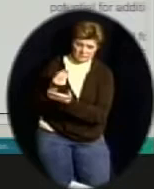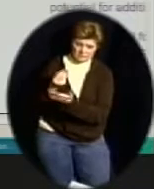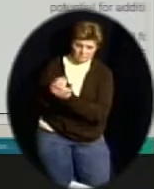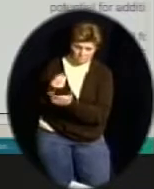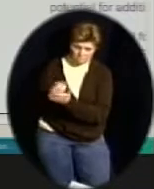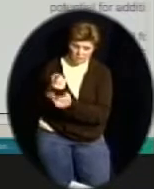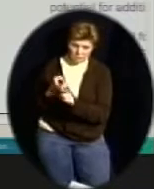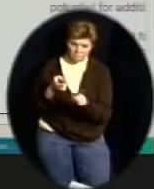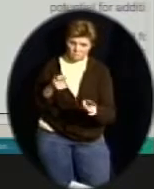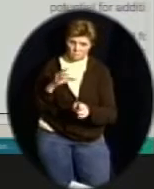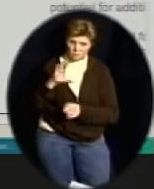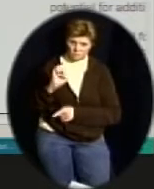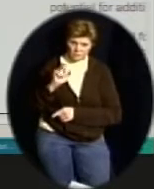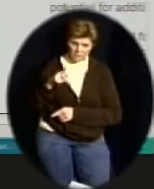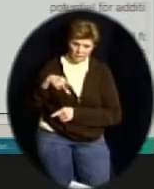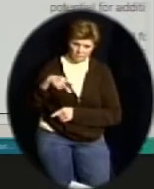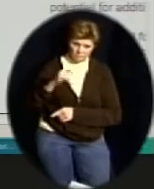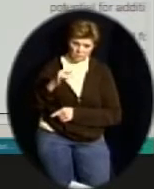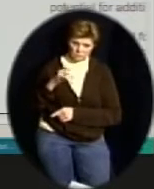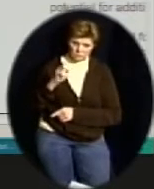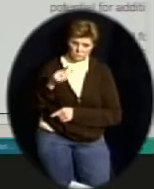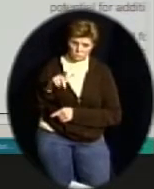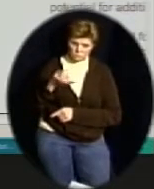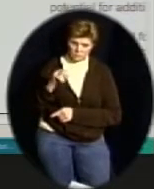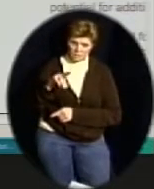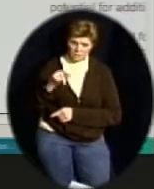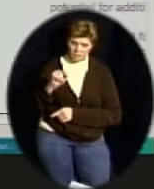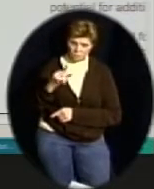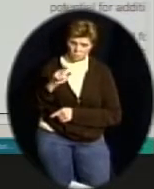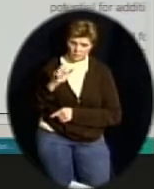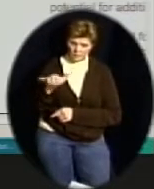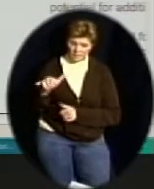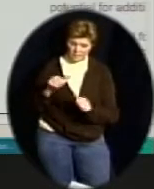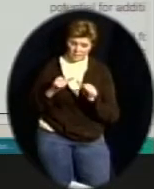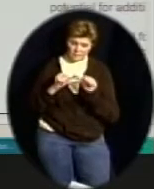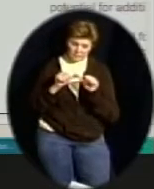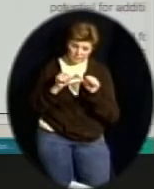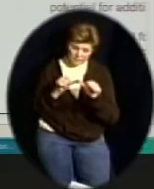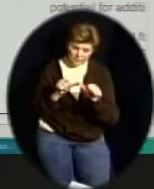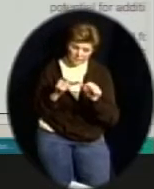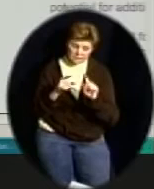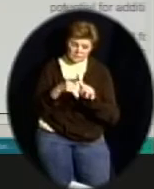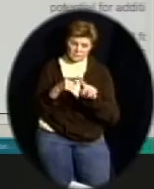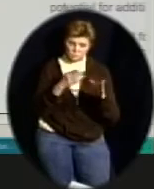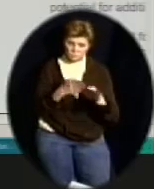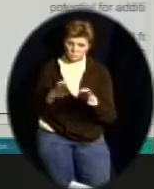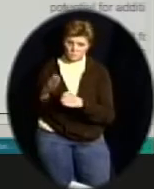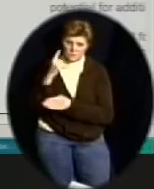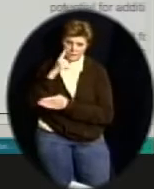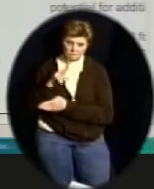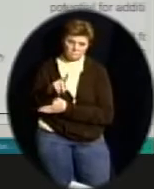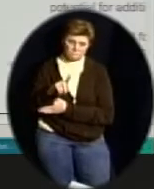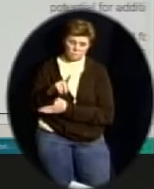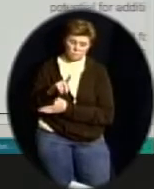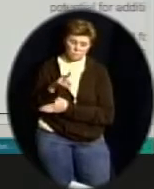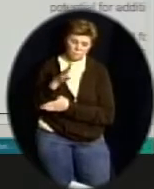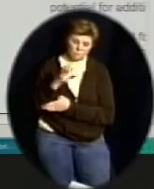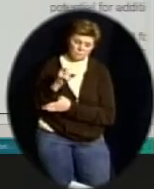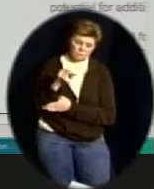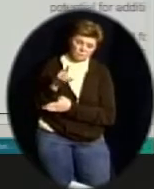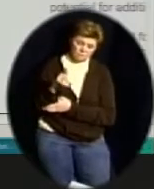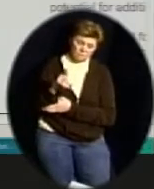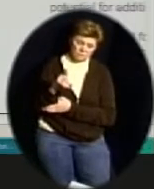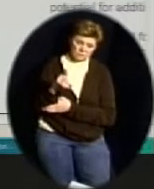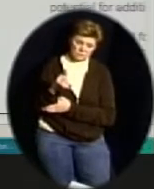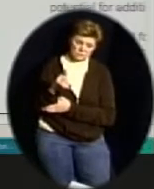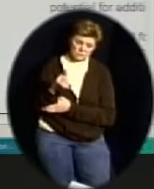up. But it does continue to plan for the bond and interest for the potentiality there. That has a total reduction